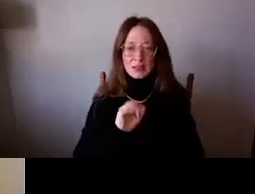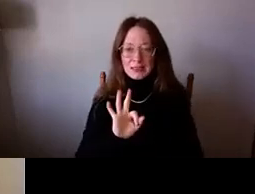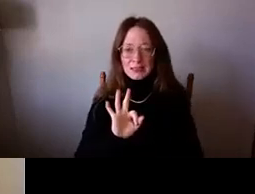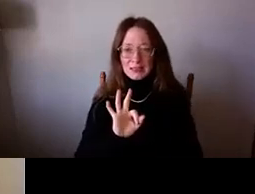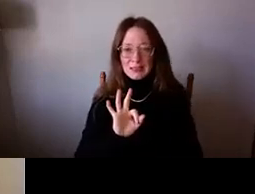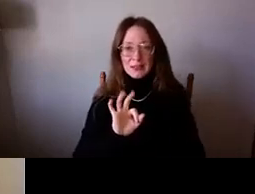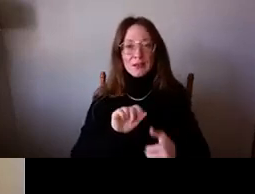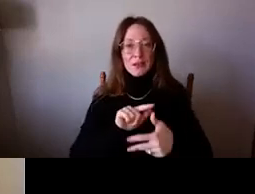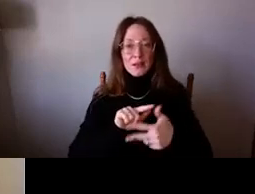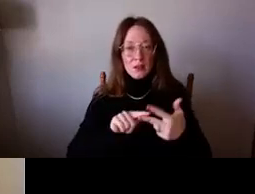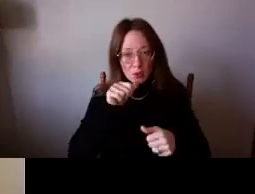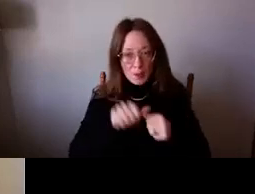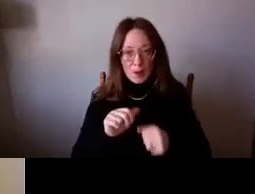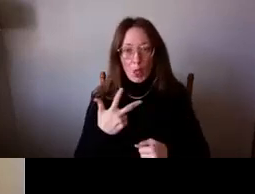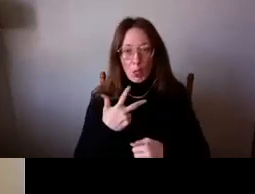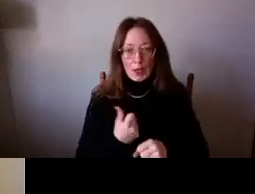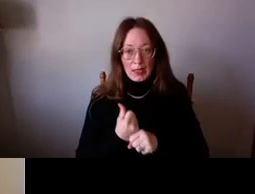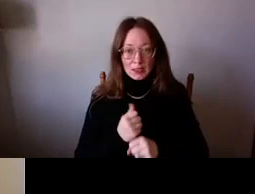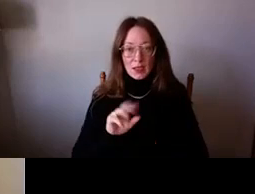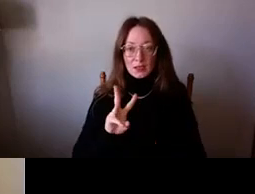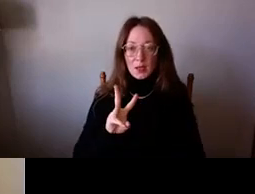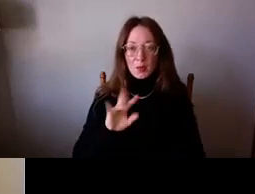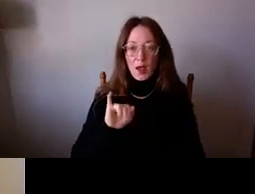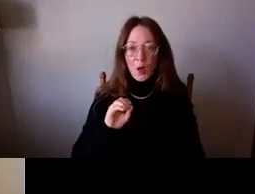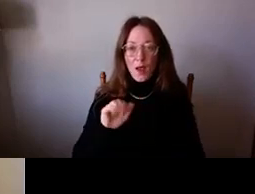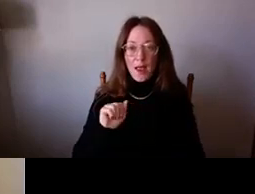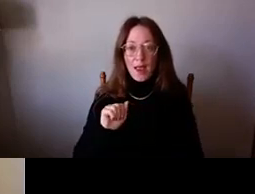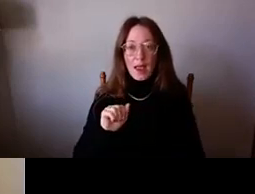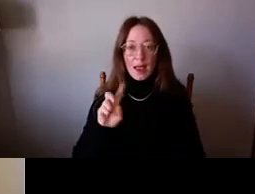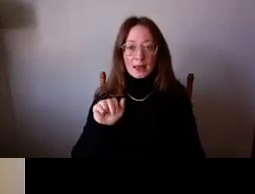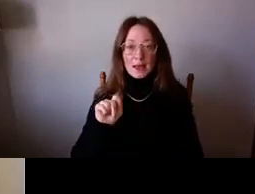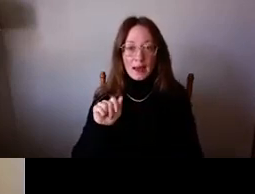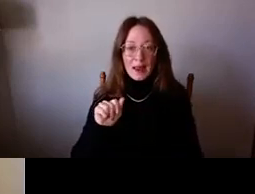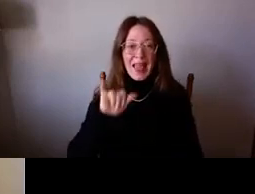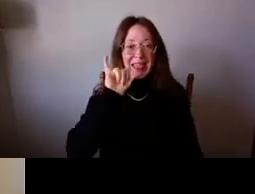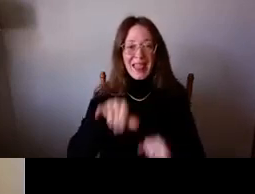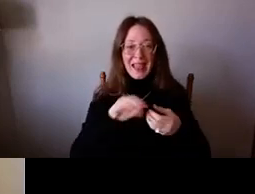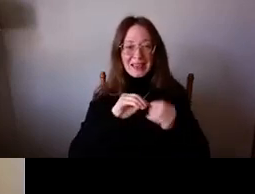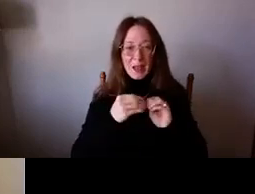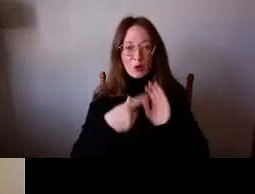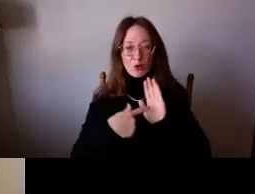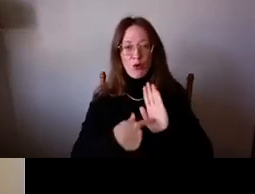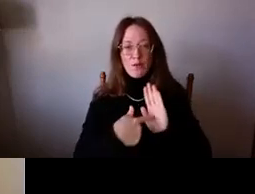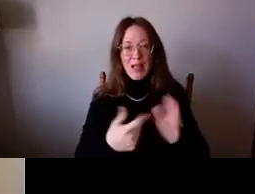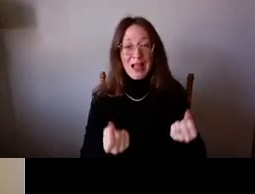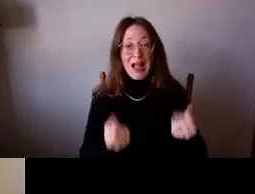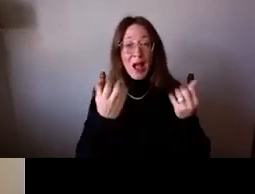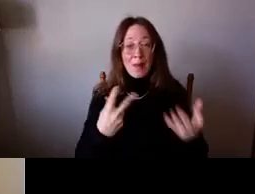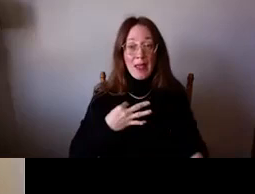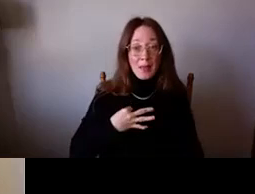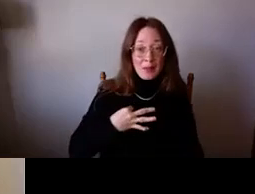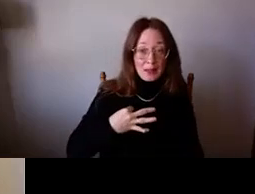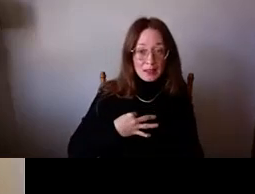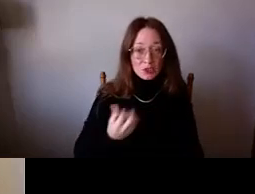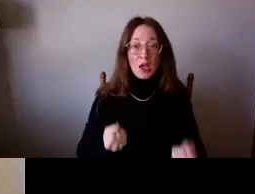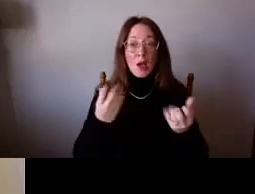WIOA performance data, and this slide reflects the number of applicants, the number of eligible individuals,